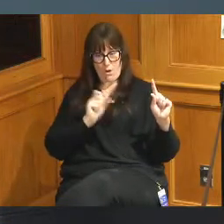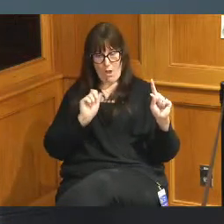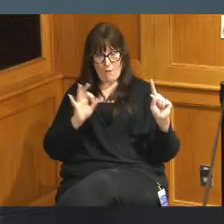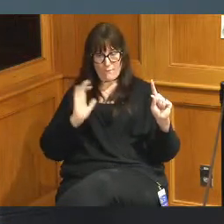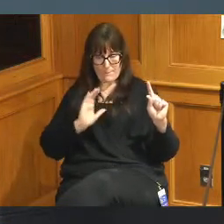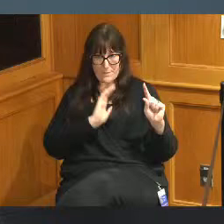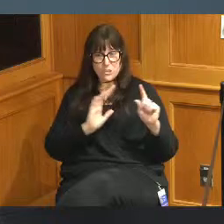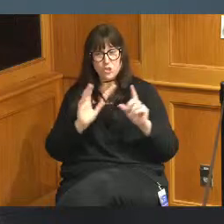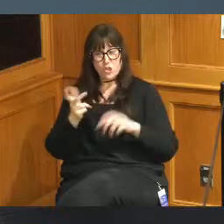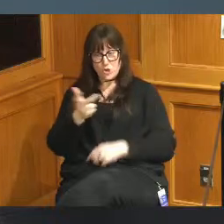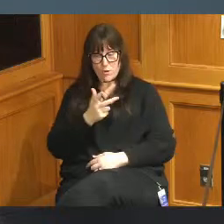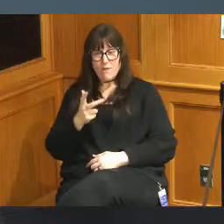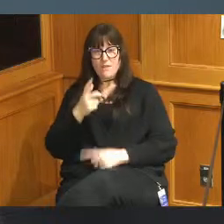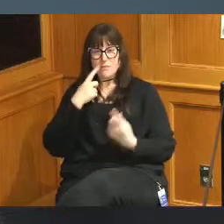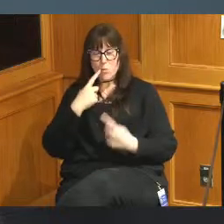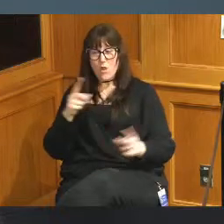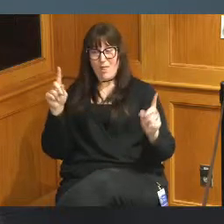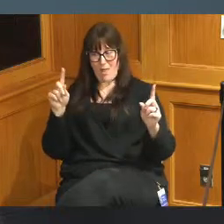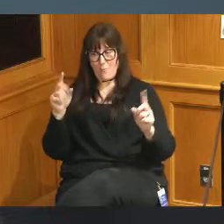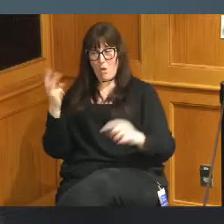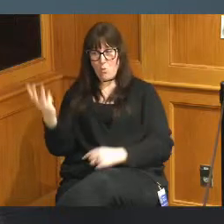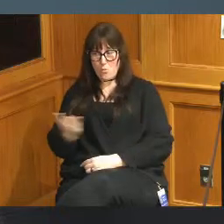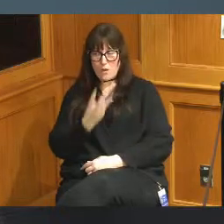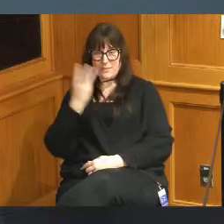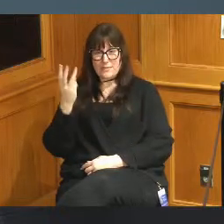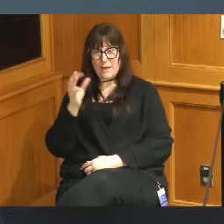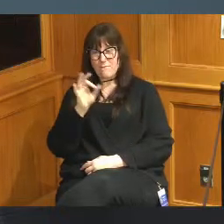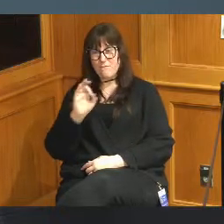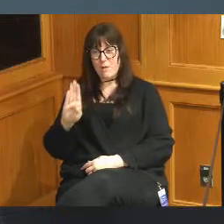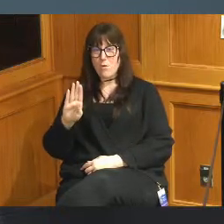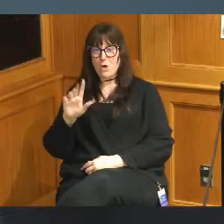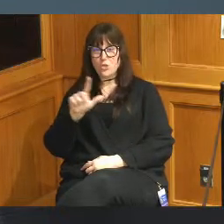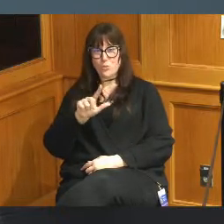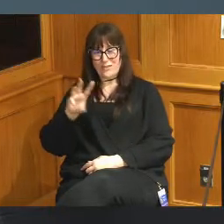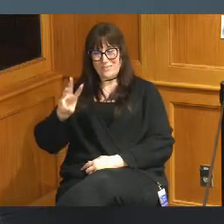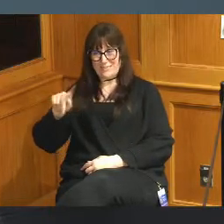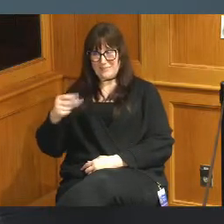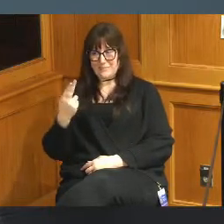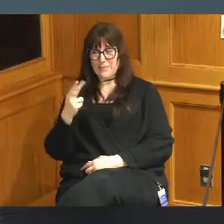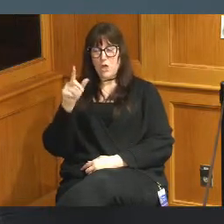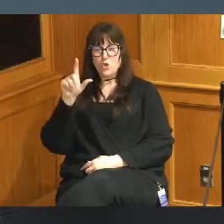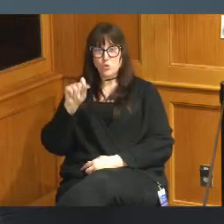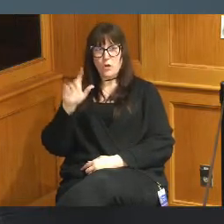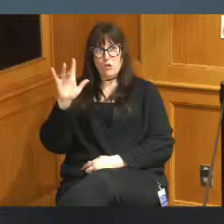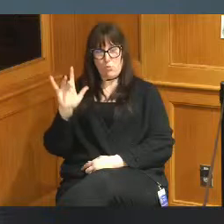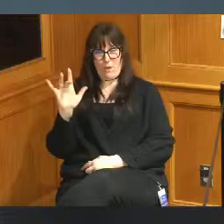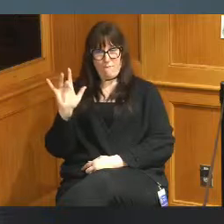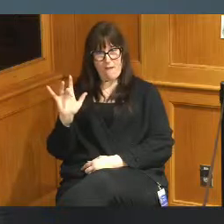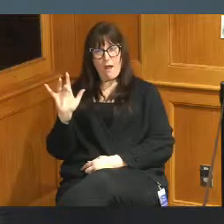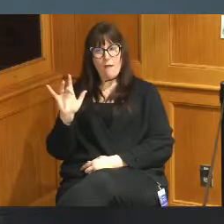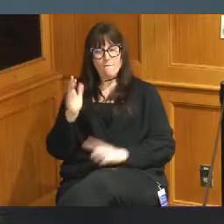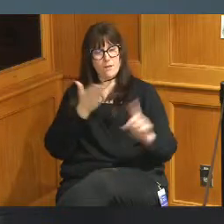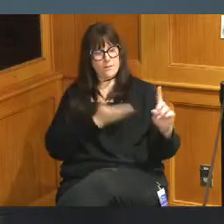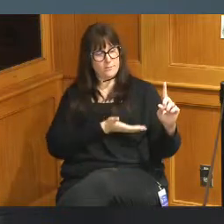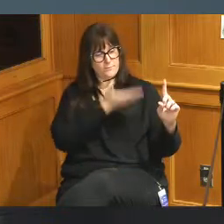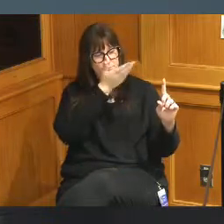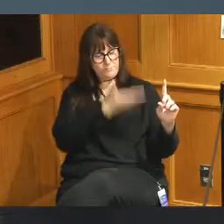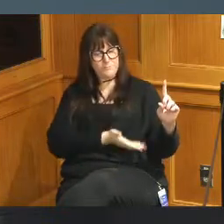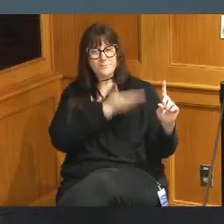does hereby proclaim Wednesday, February 26, 2025, as